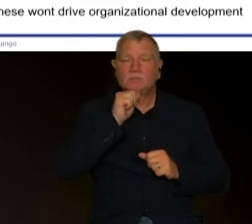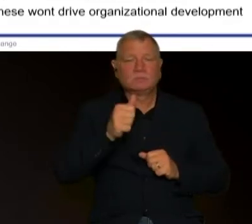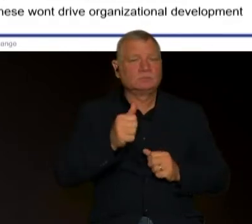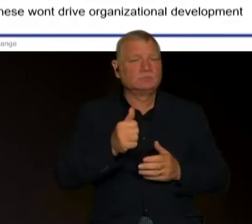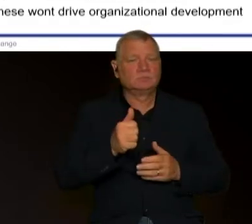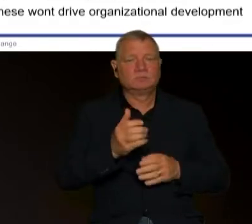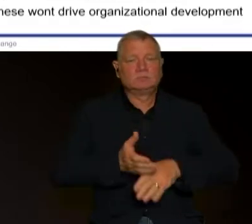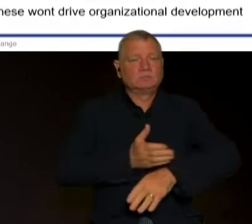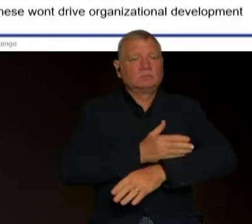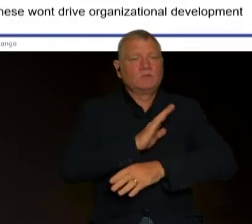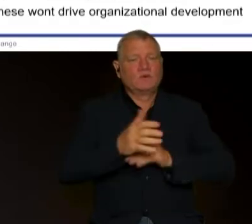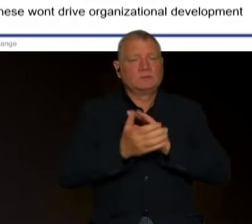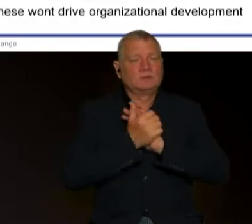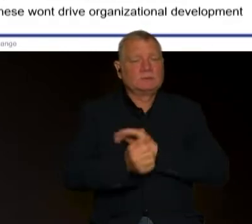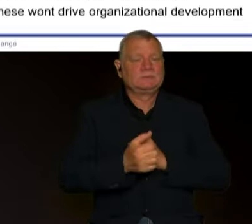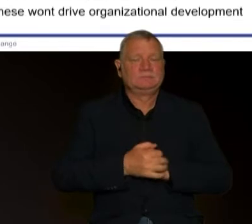areas